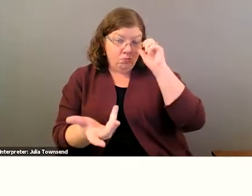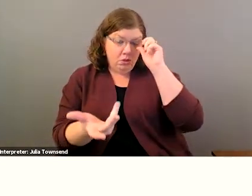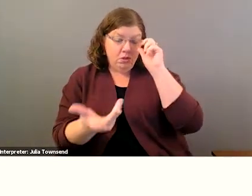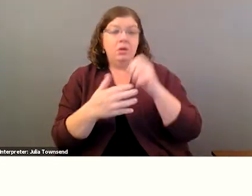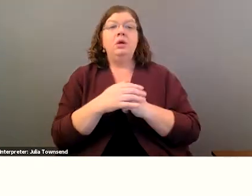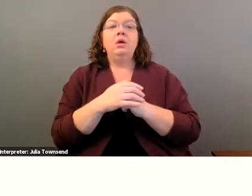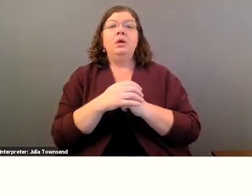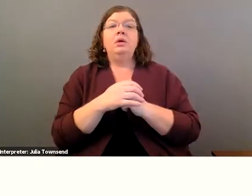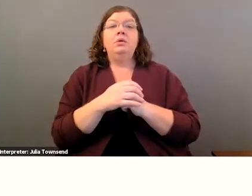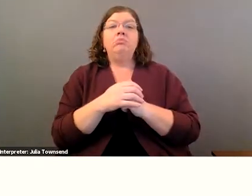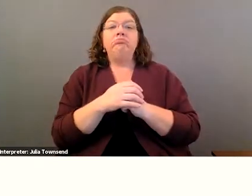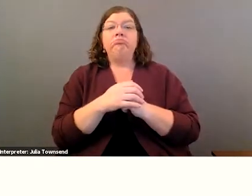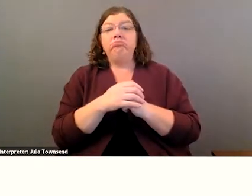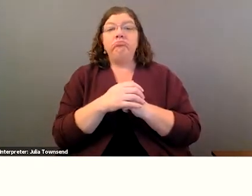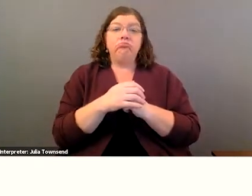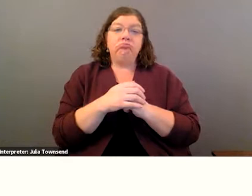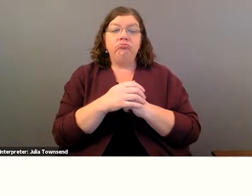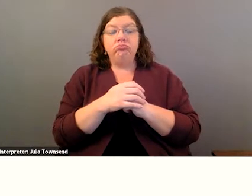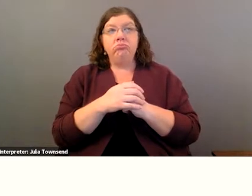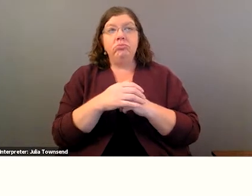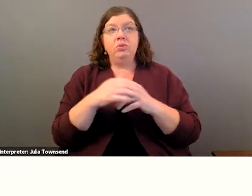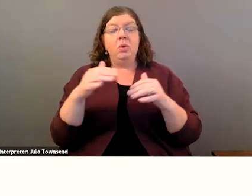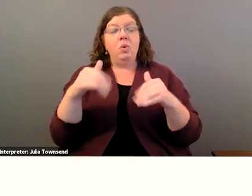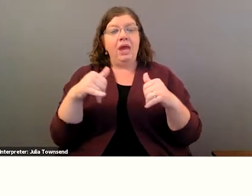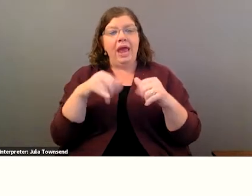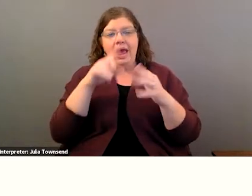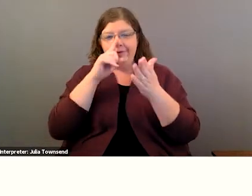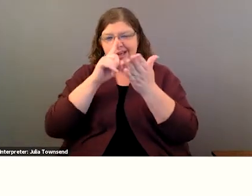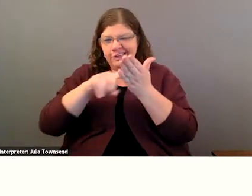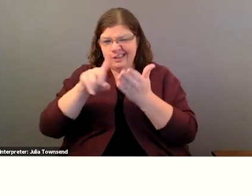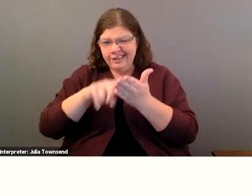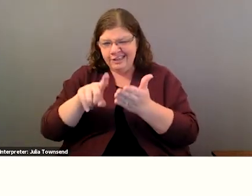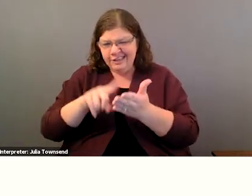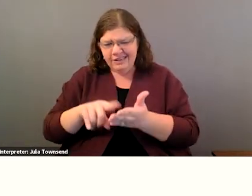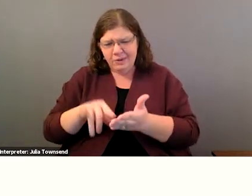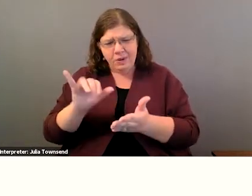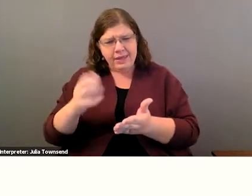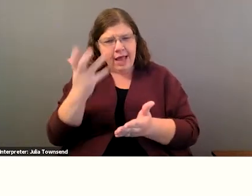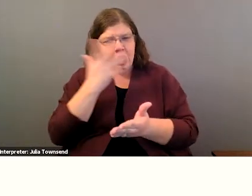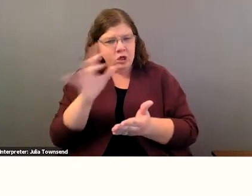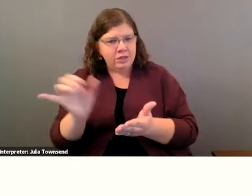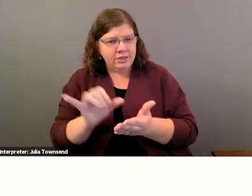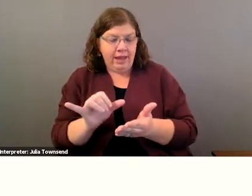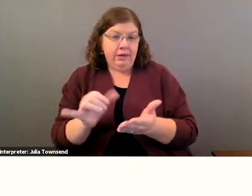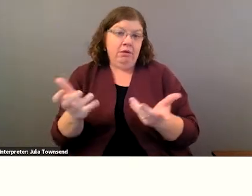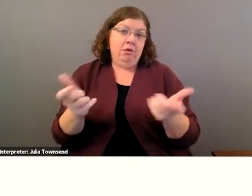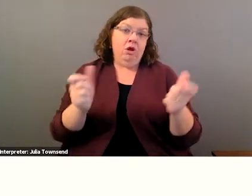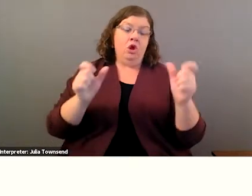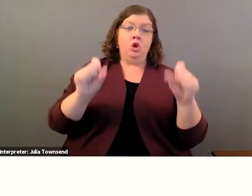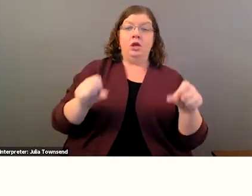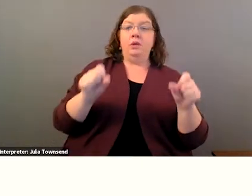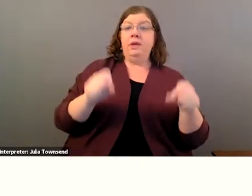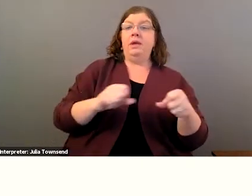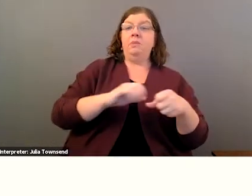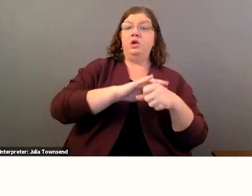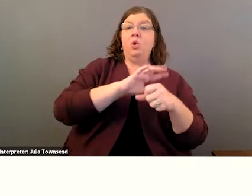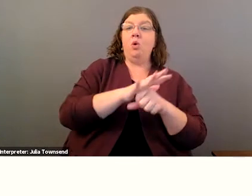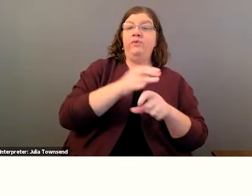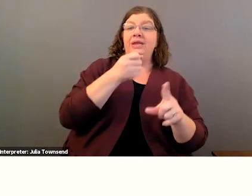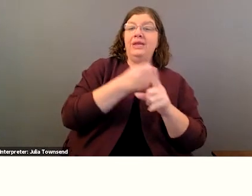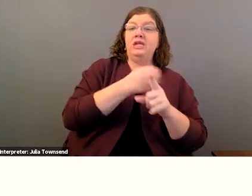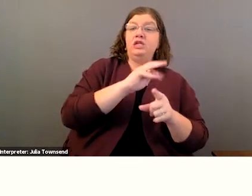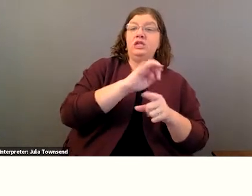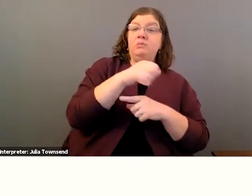We haven't really taken a dive into what that looks like. Could be because COVID hit us in March